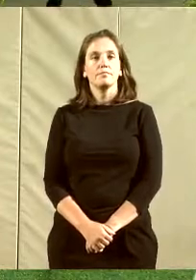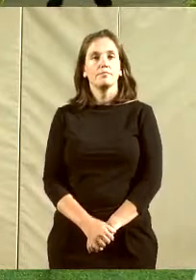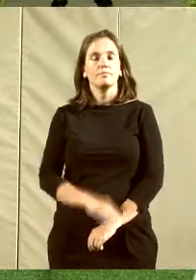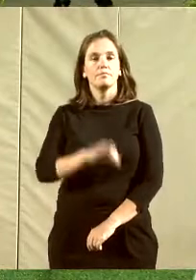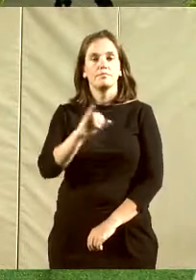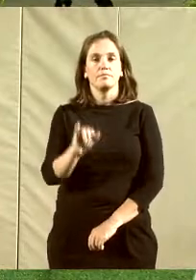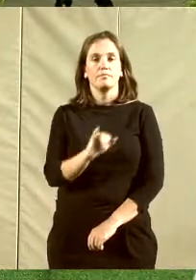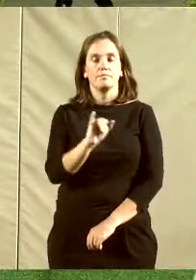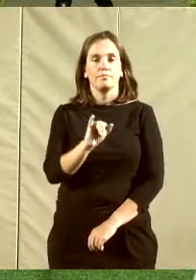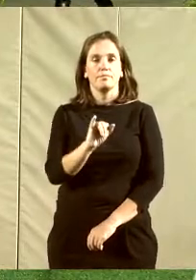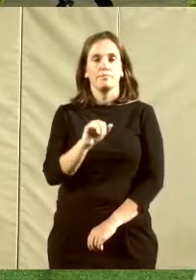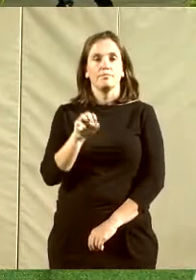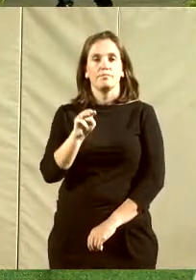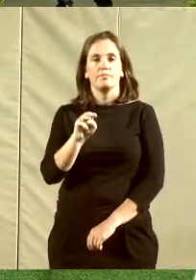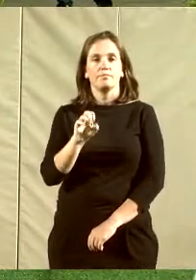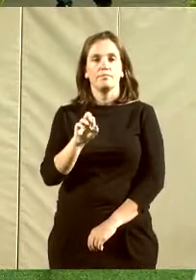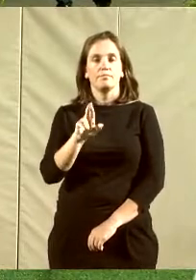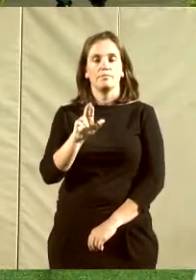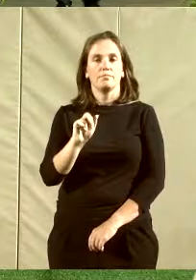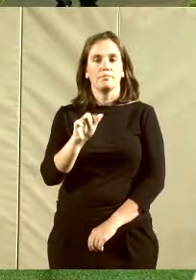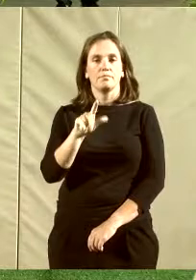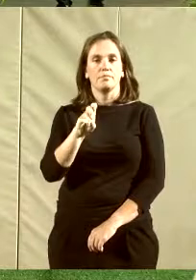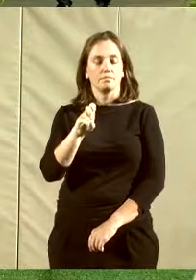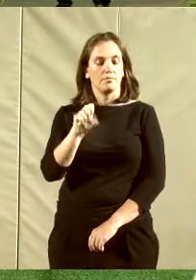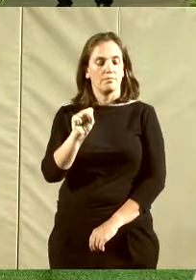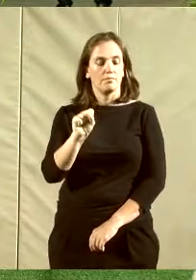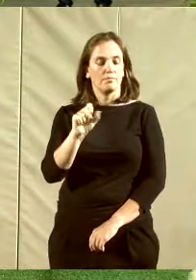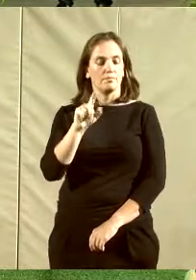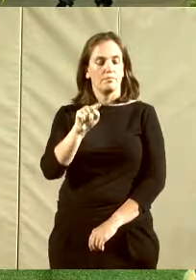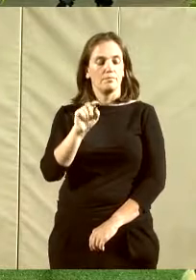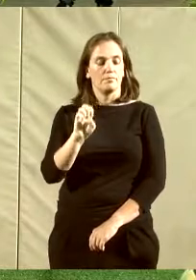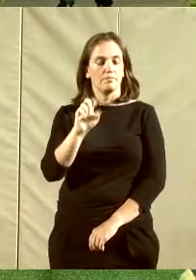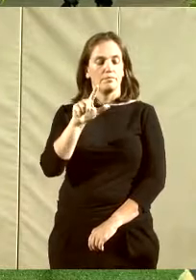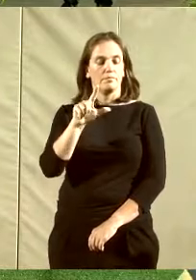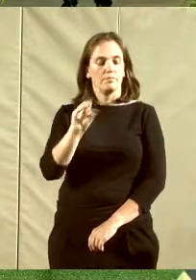Irving Ezequiel Morales Tello.